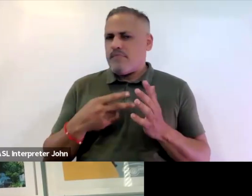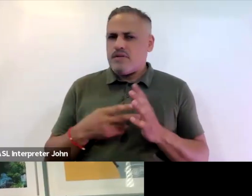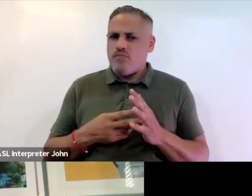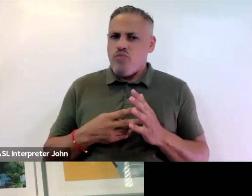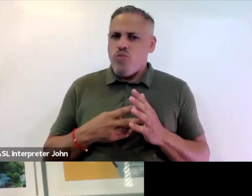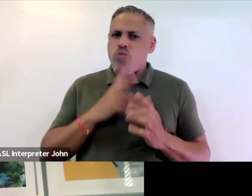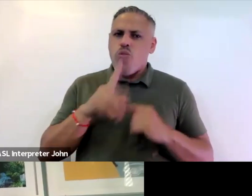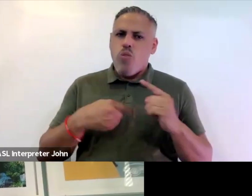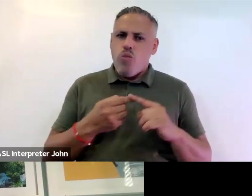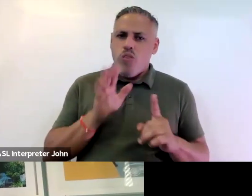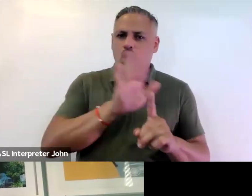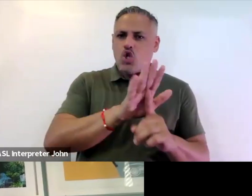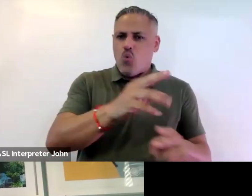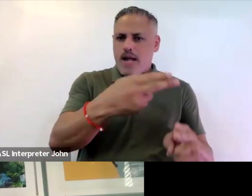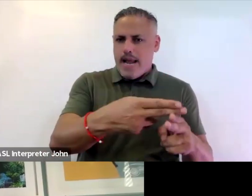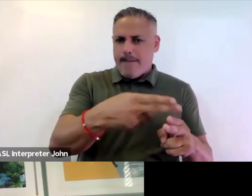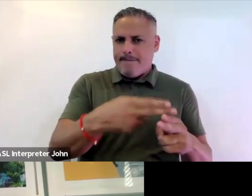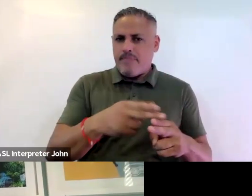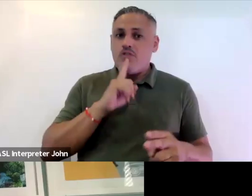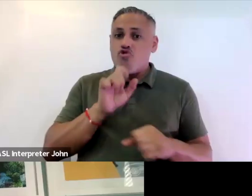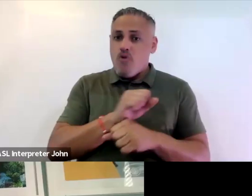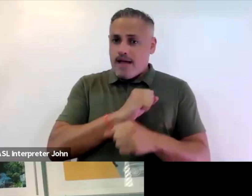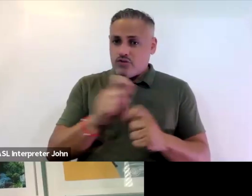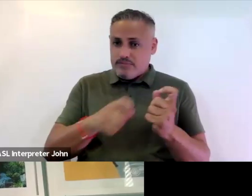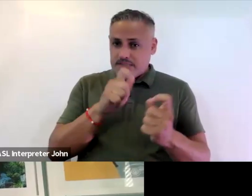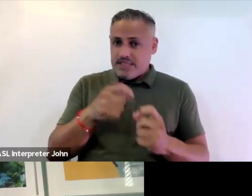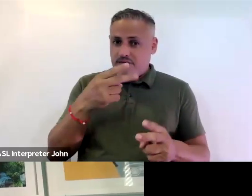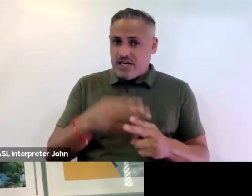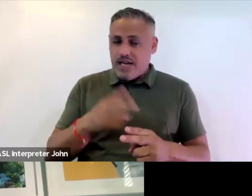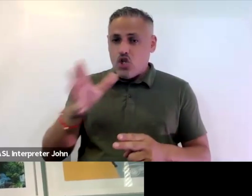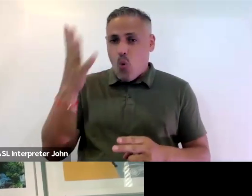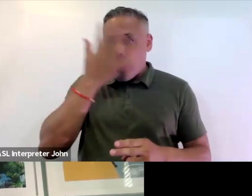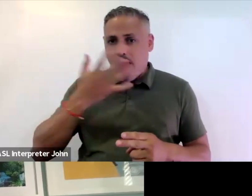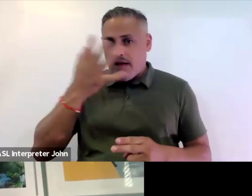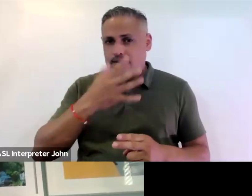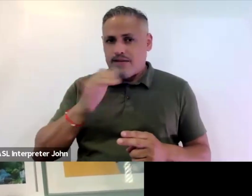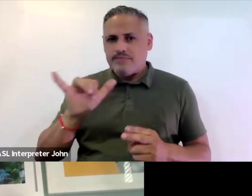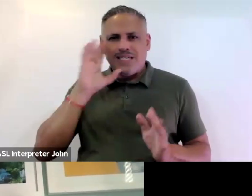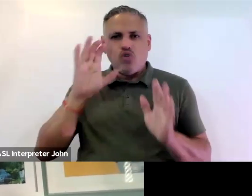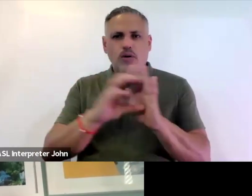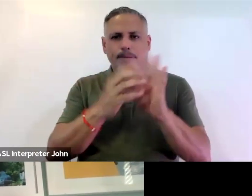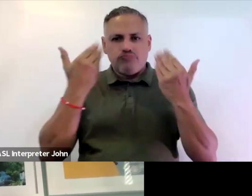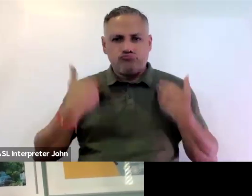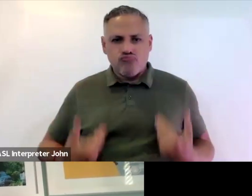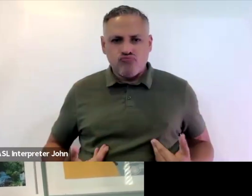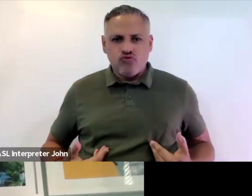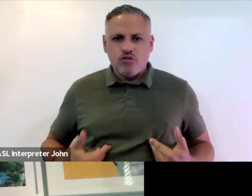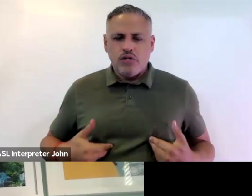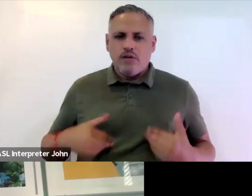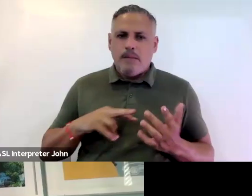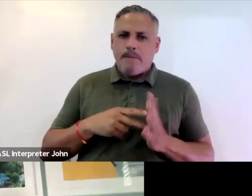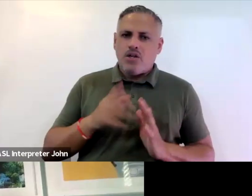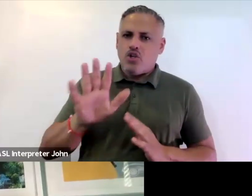when we're talking about your name, it's your actual specific name. Your likeness is like your image, like